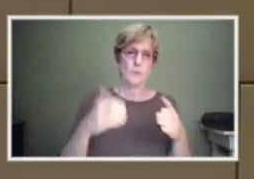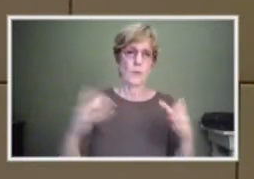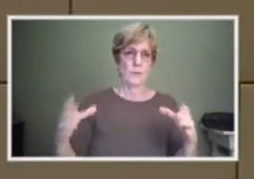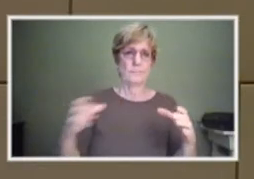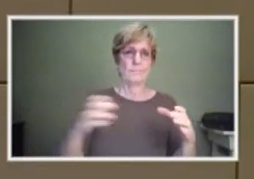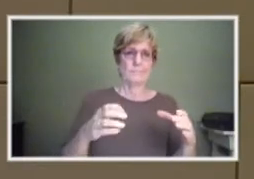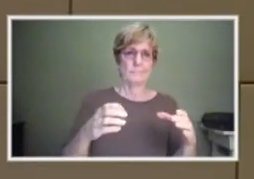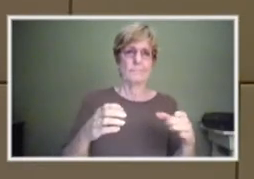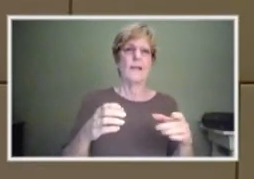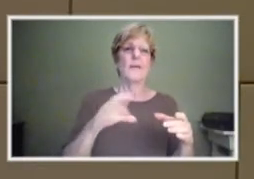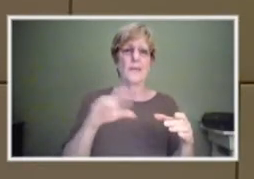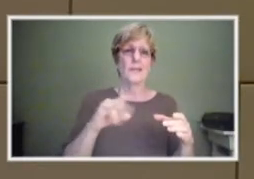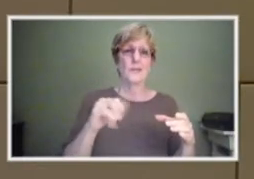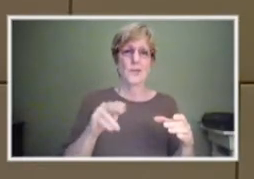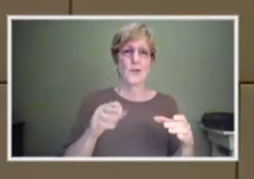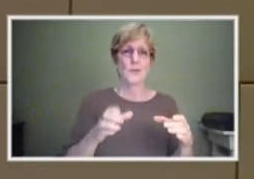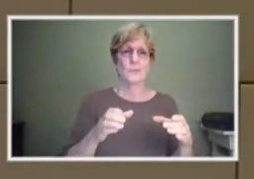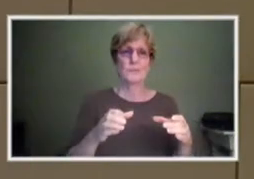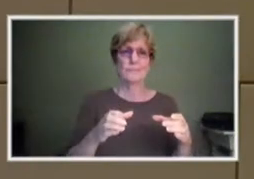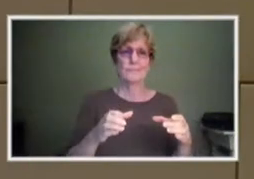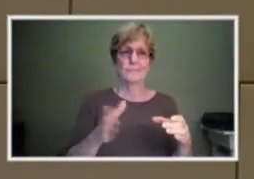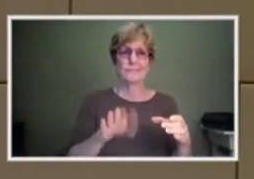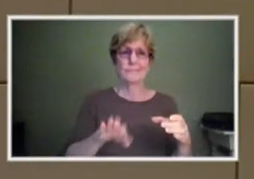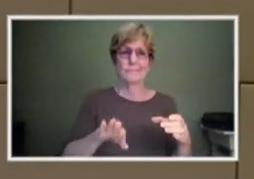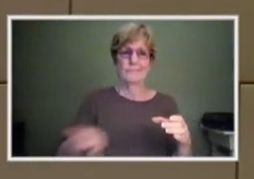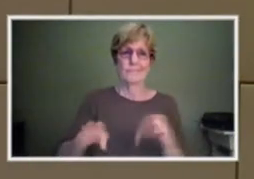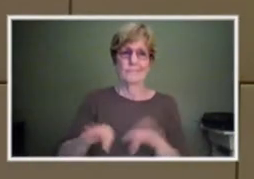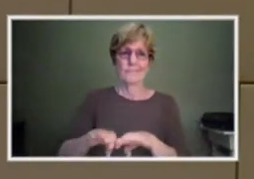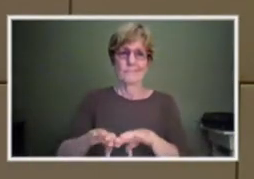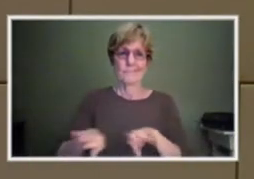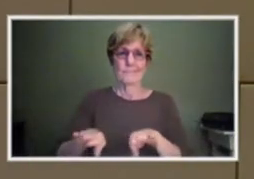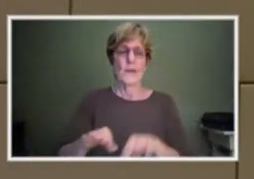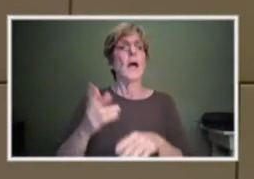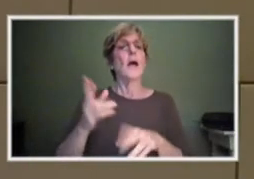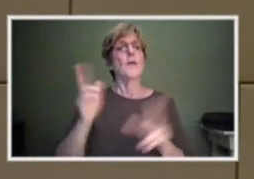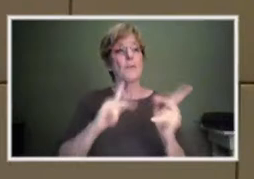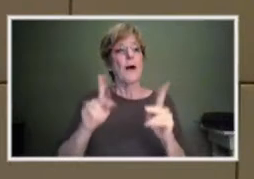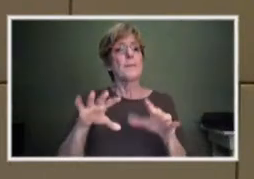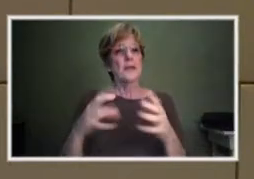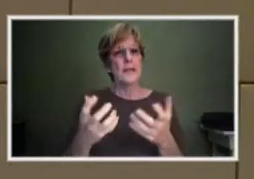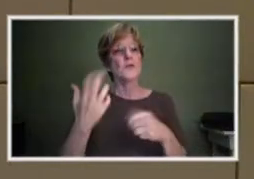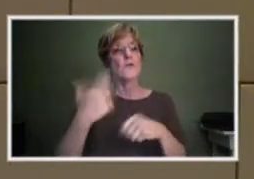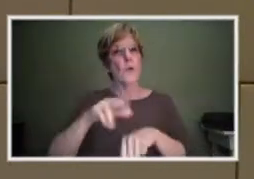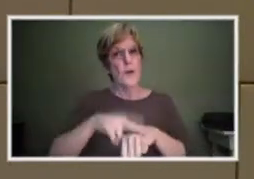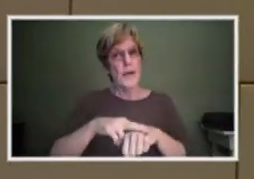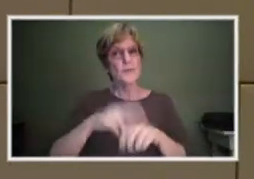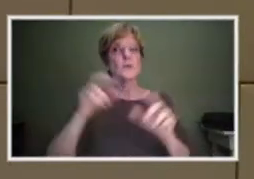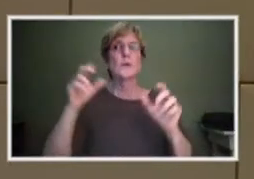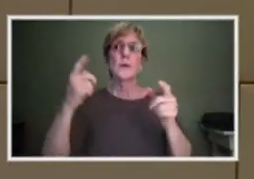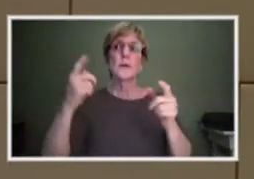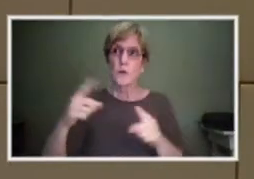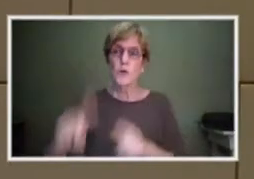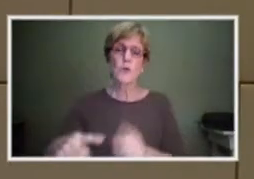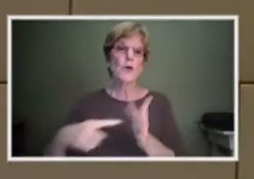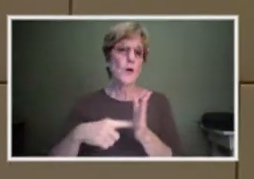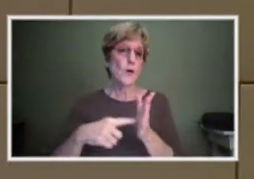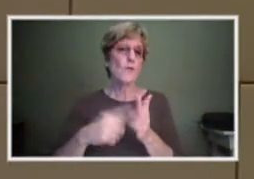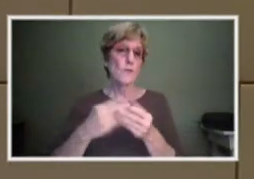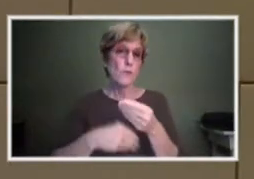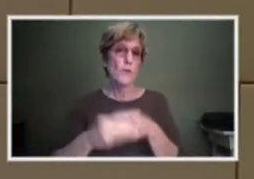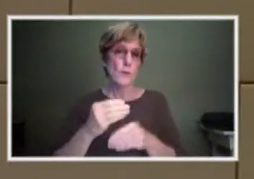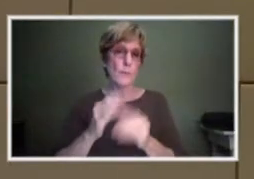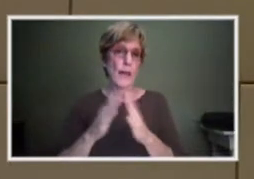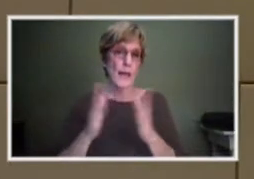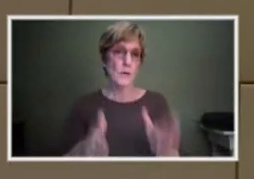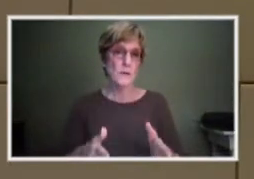rezoning, the population for naturally occurring affordable housing is something that